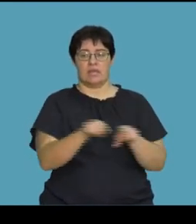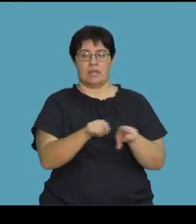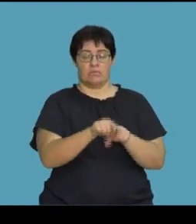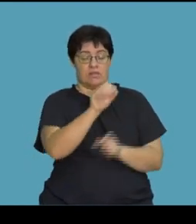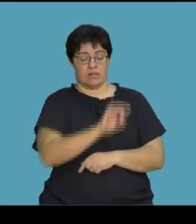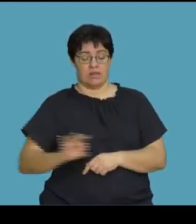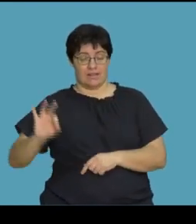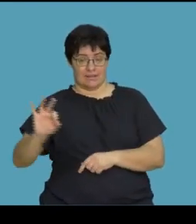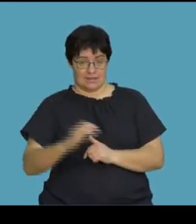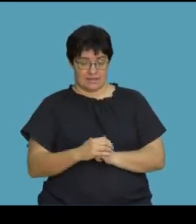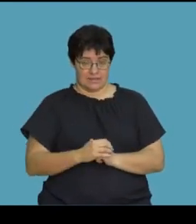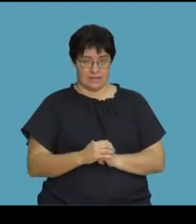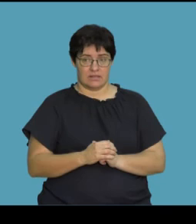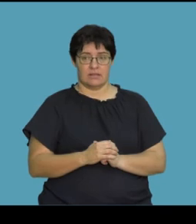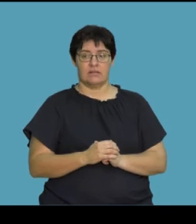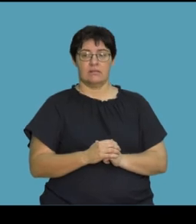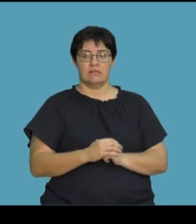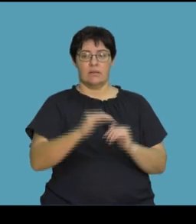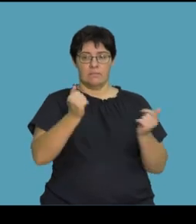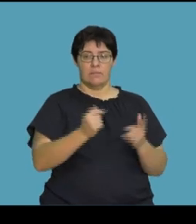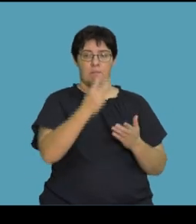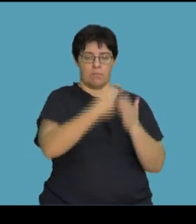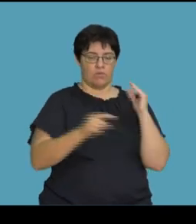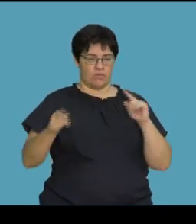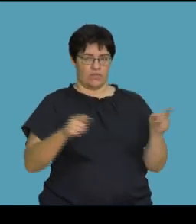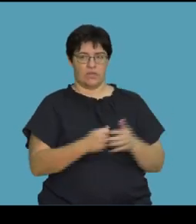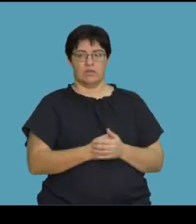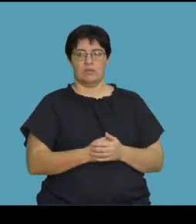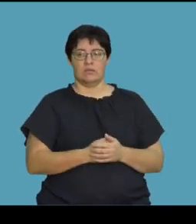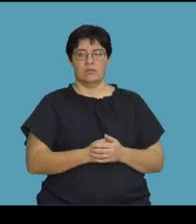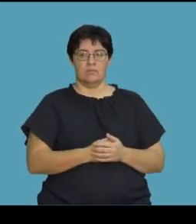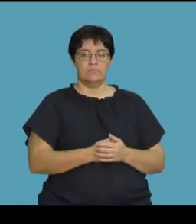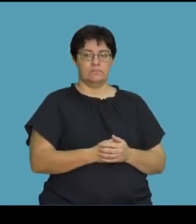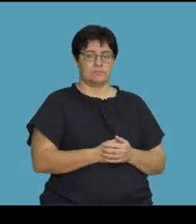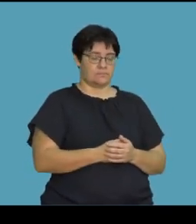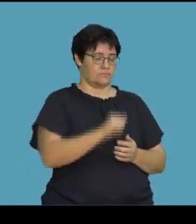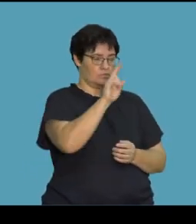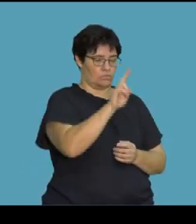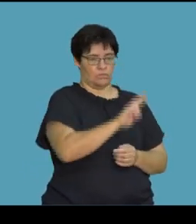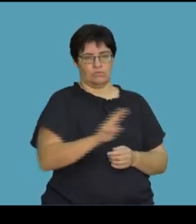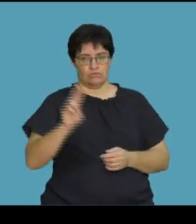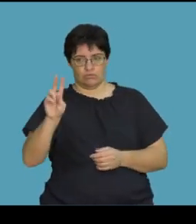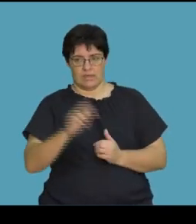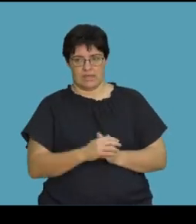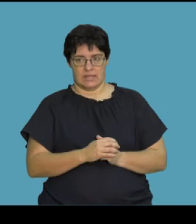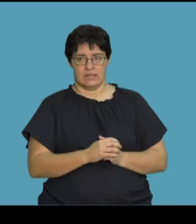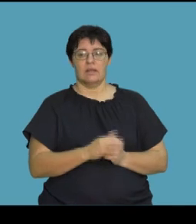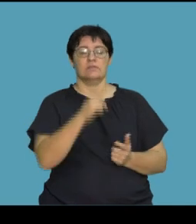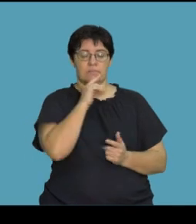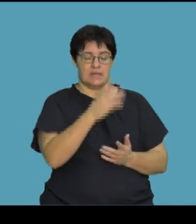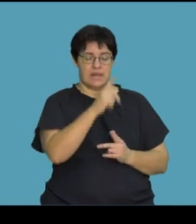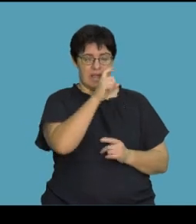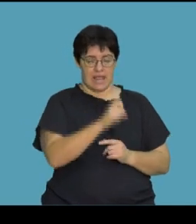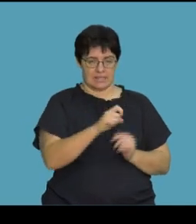to positive 3. Then I can square this both sides. Squared, and that is squared, so it will give me